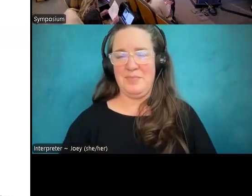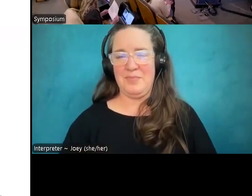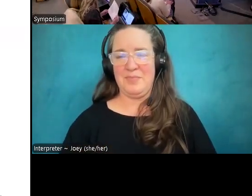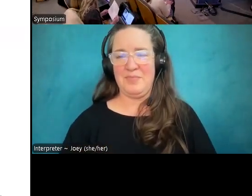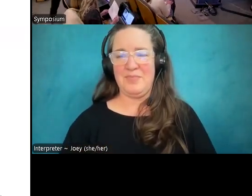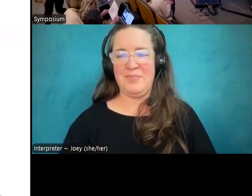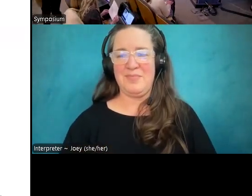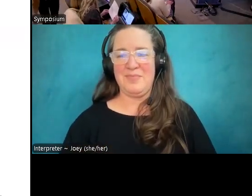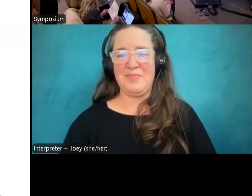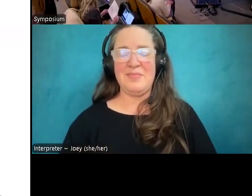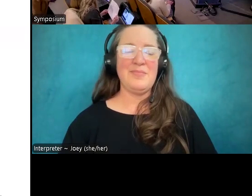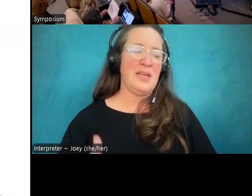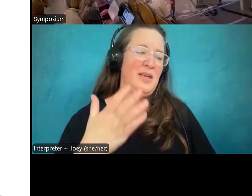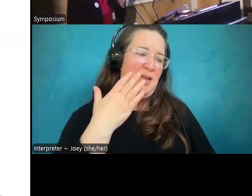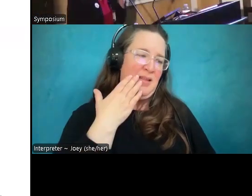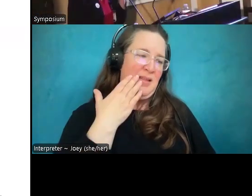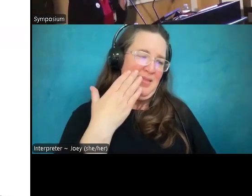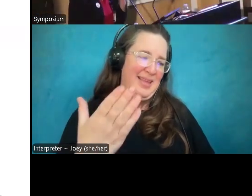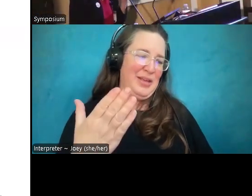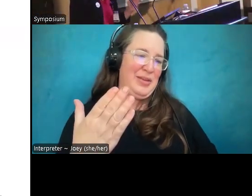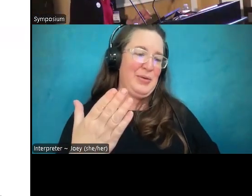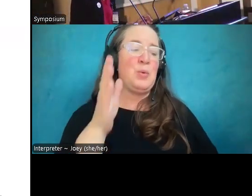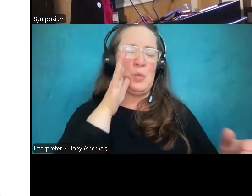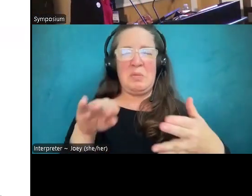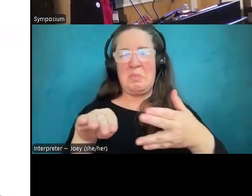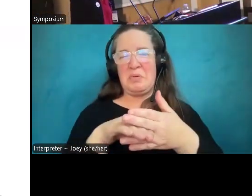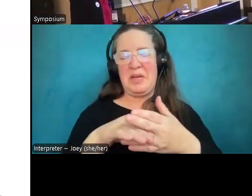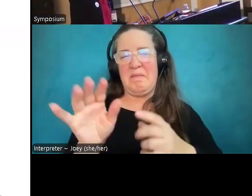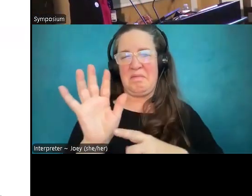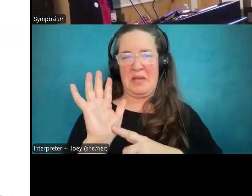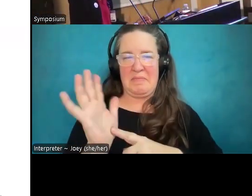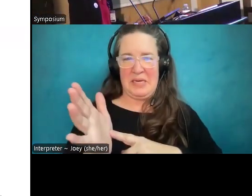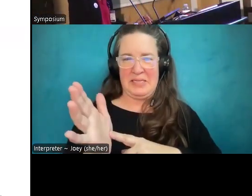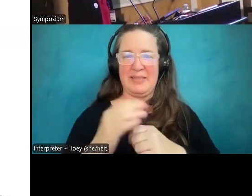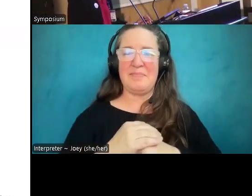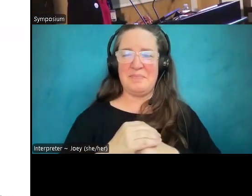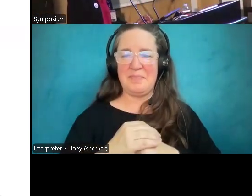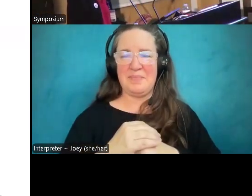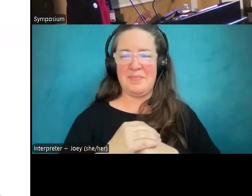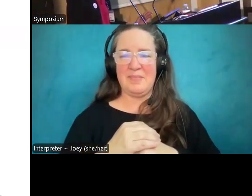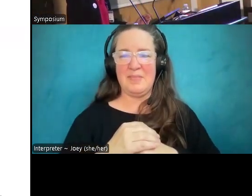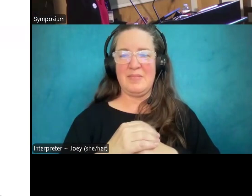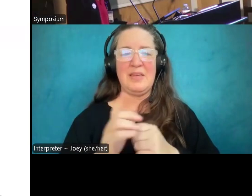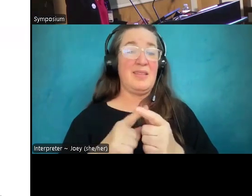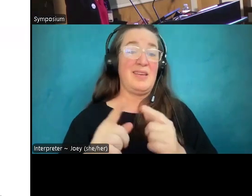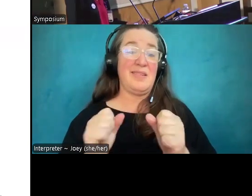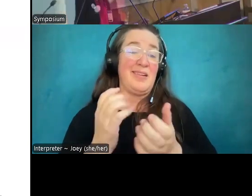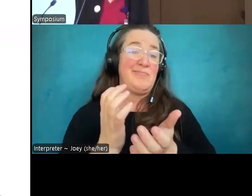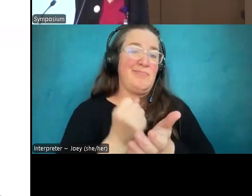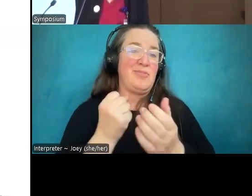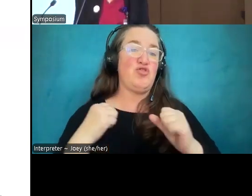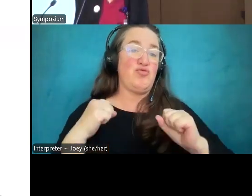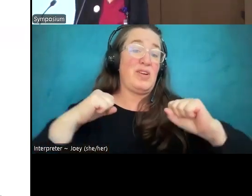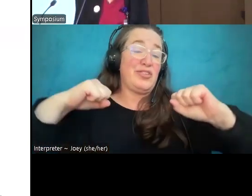Thank you. And we'll take a 5-minute break now so you guys can get a chance to stretch.